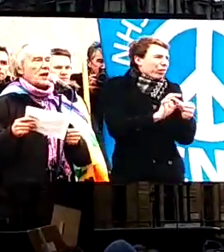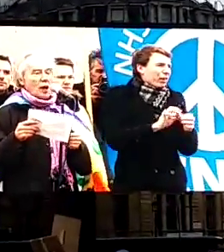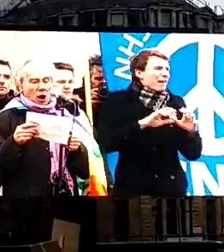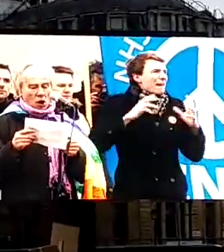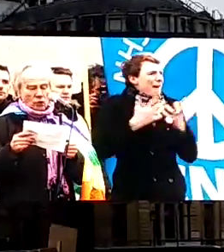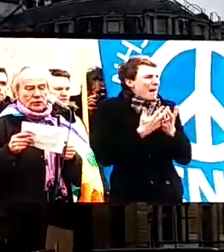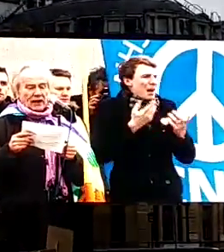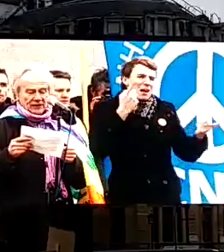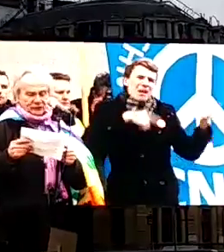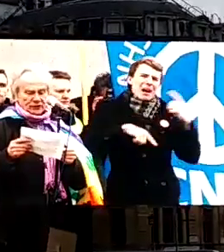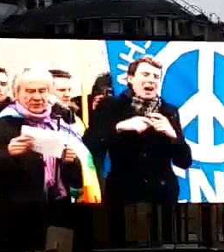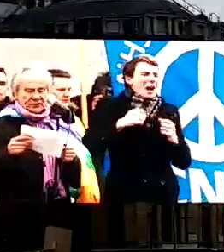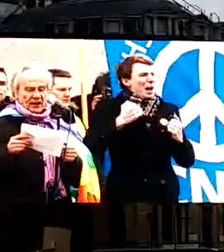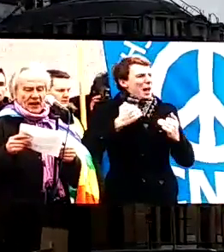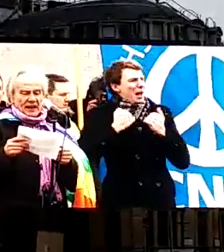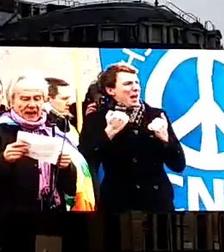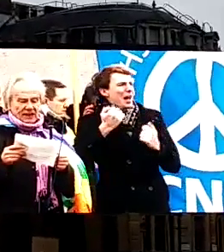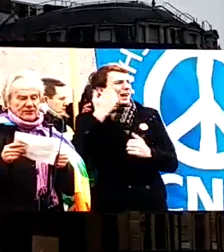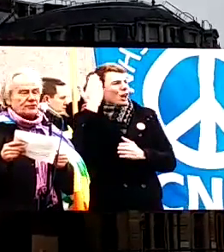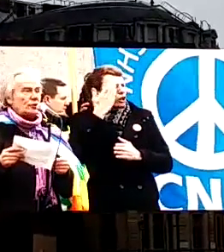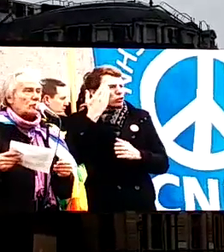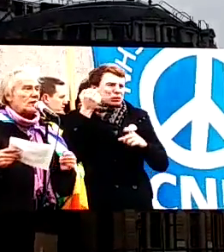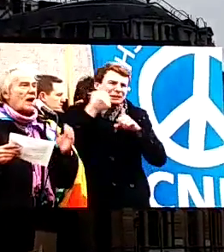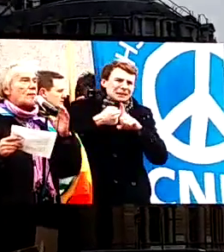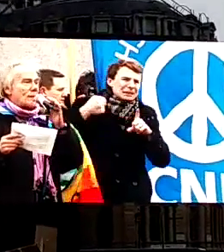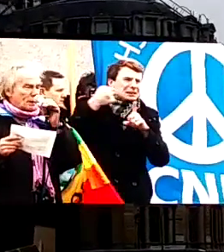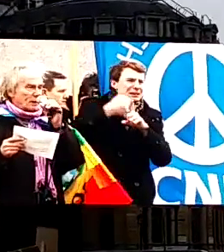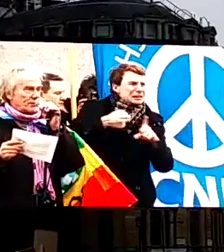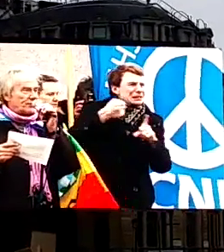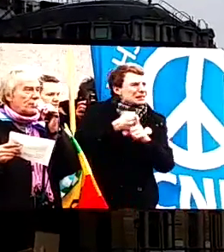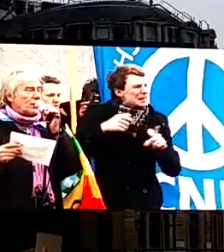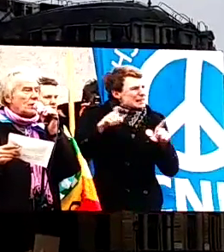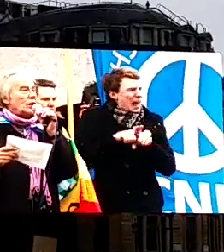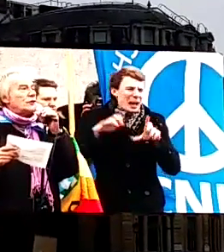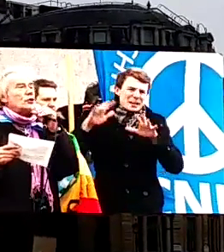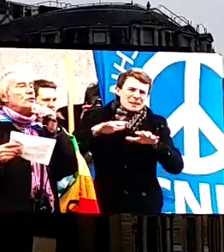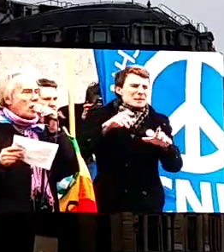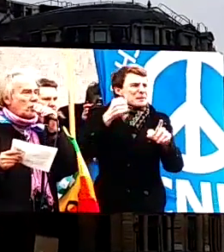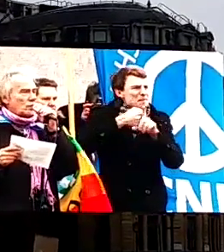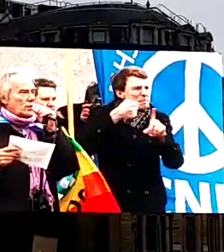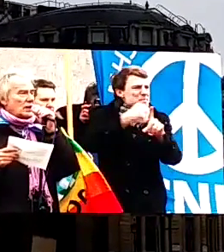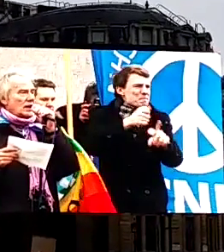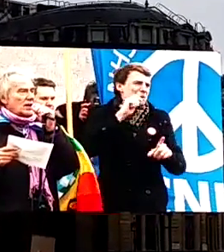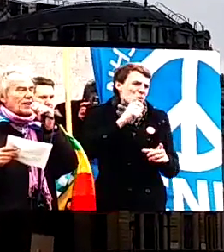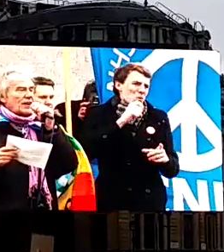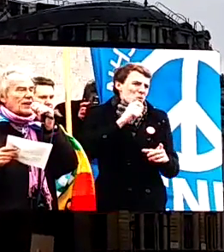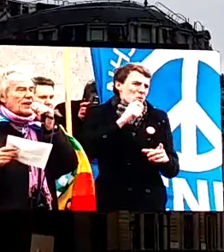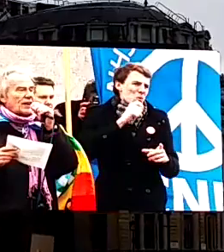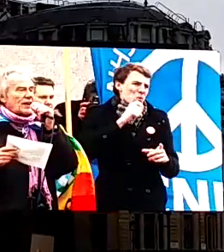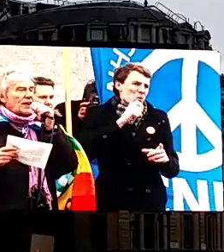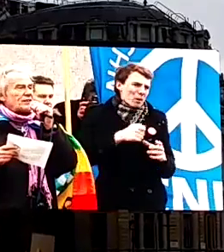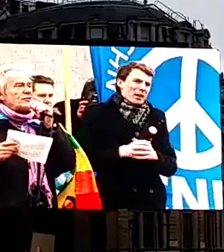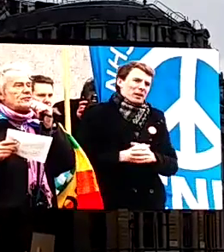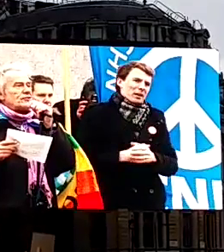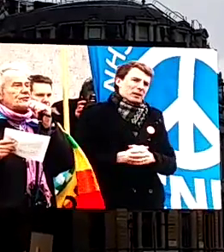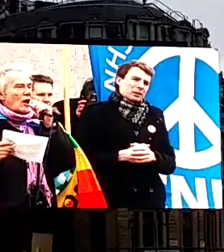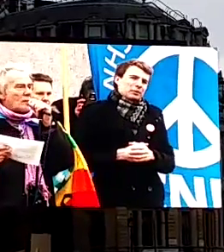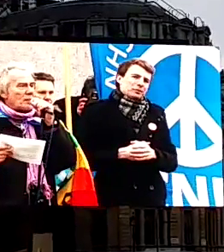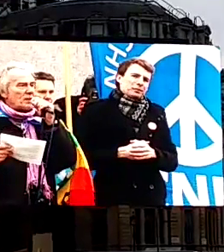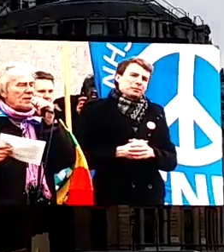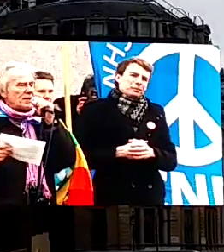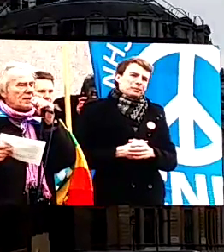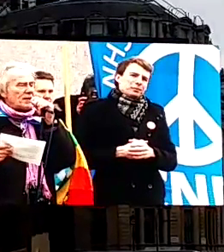fight in our own countries against nuclear weapons. You know that